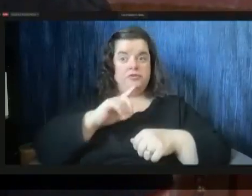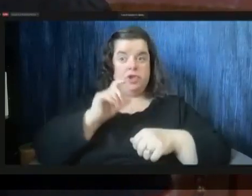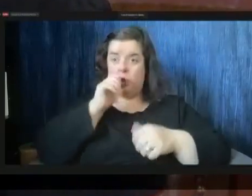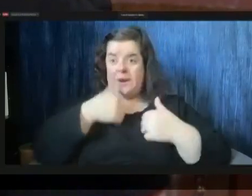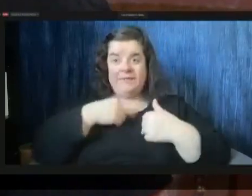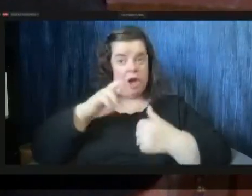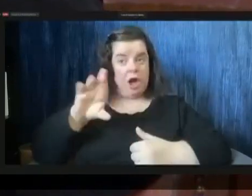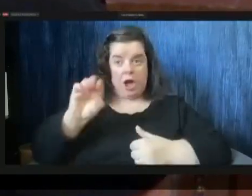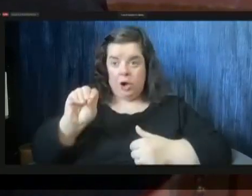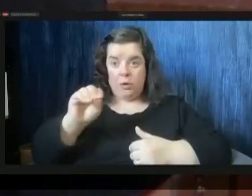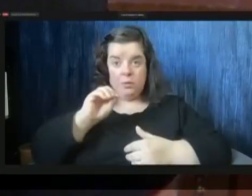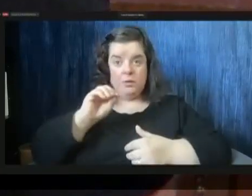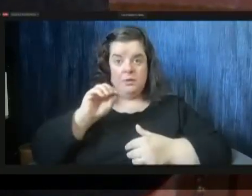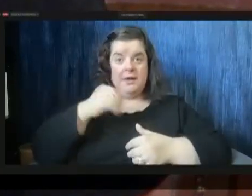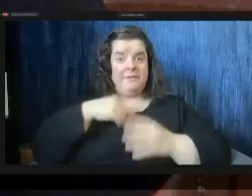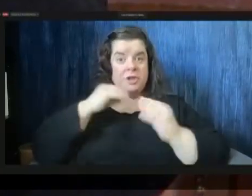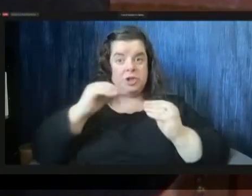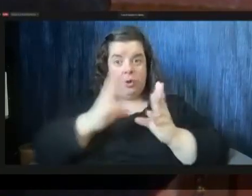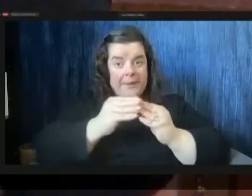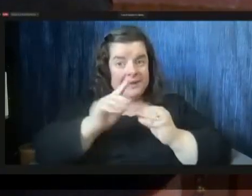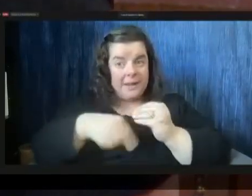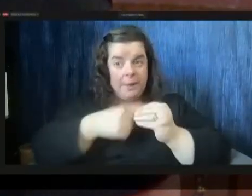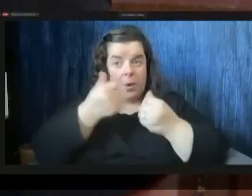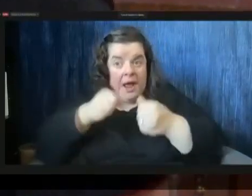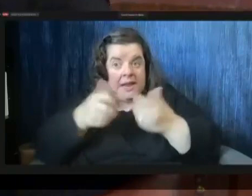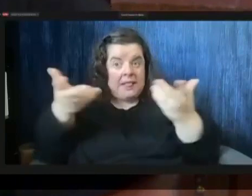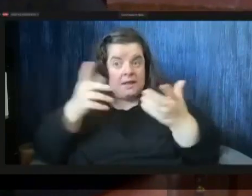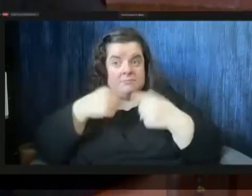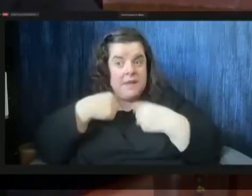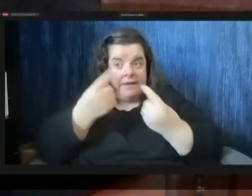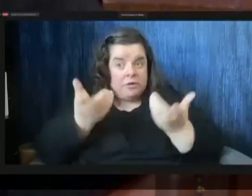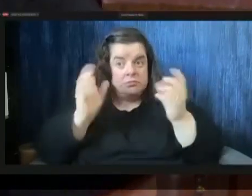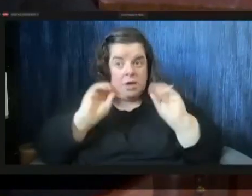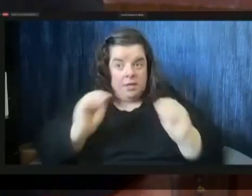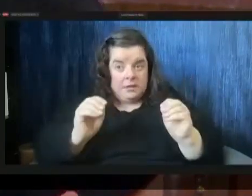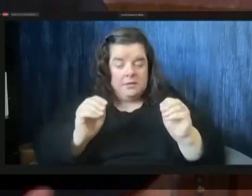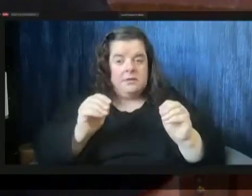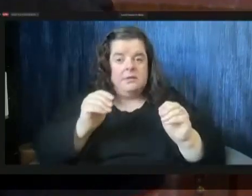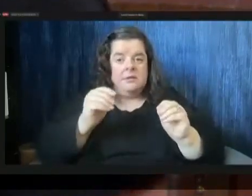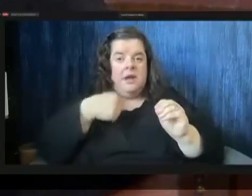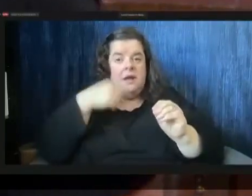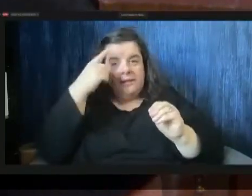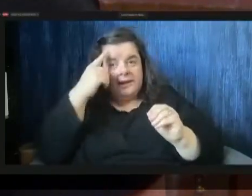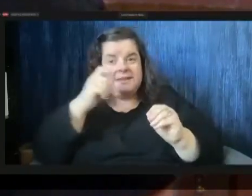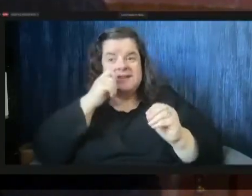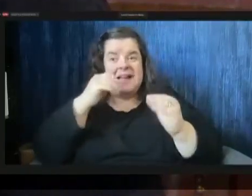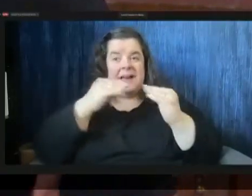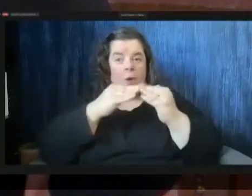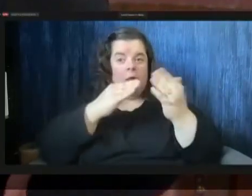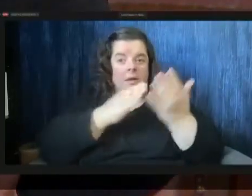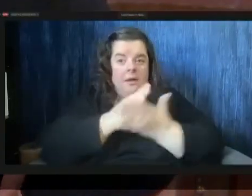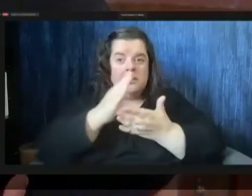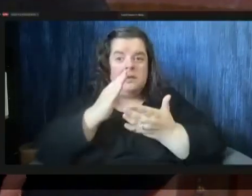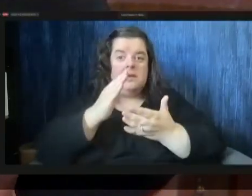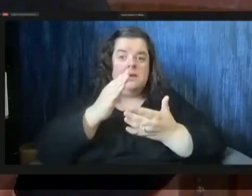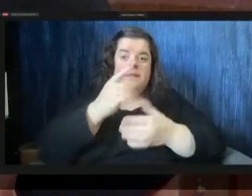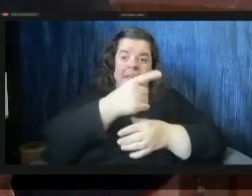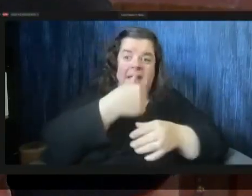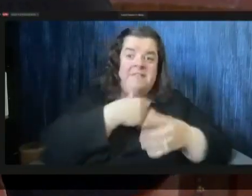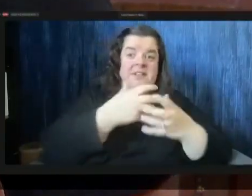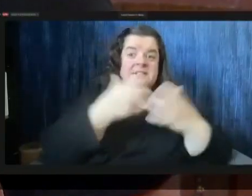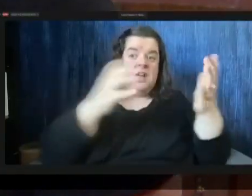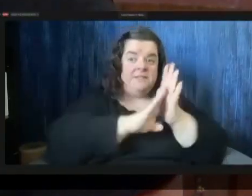RCO, so we get no meetings about anything ever. You know, which I consider to be an inequality. Strip District has tons of development